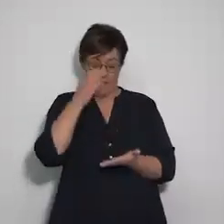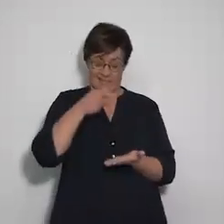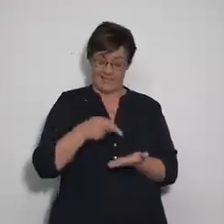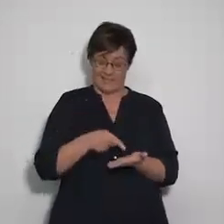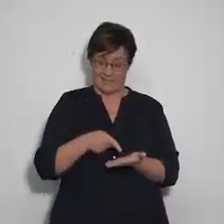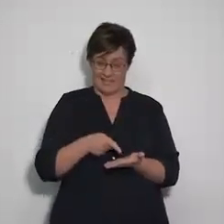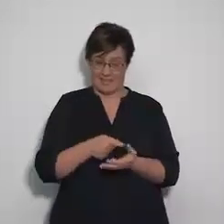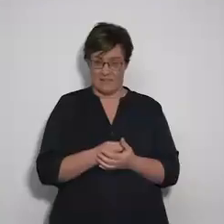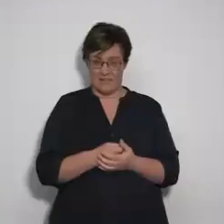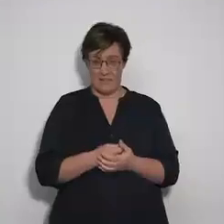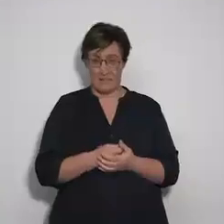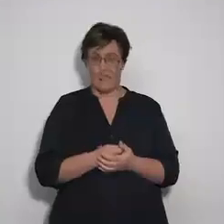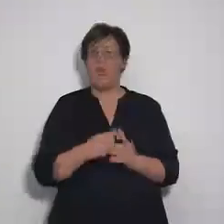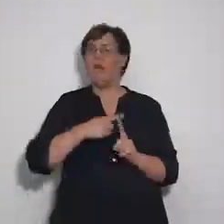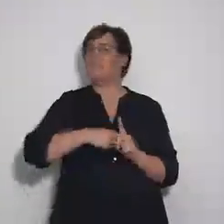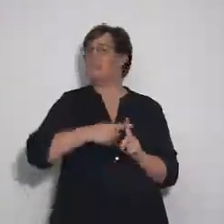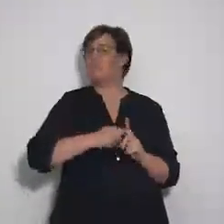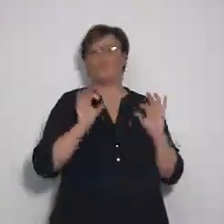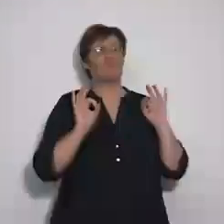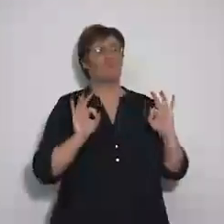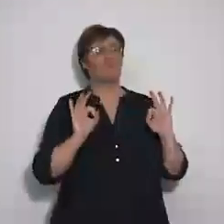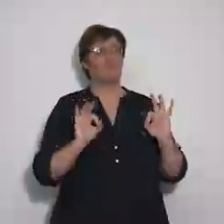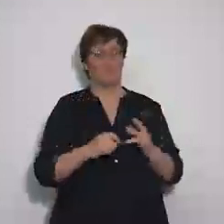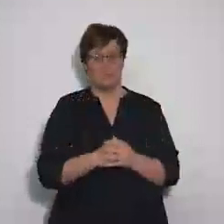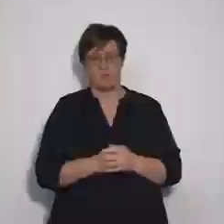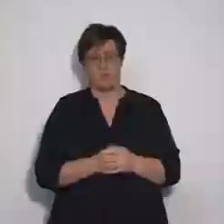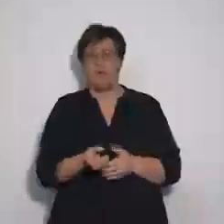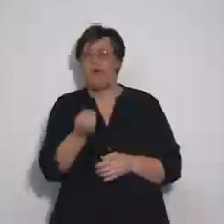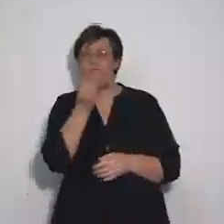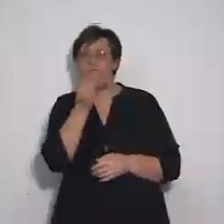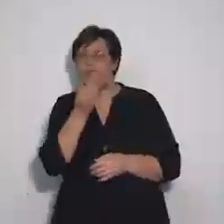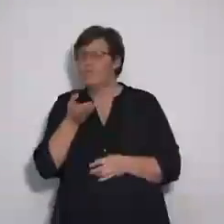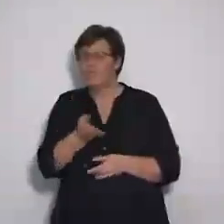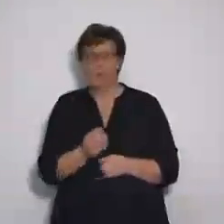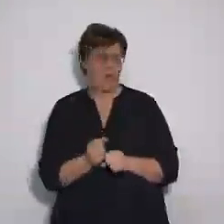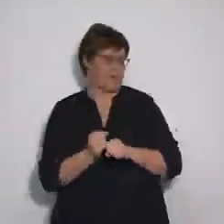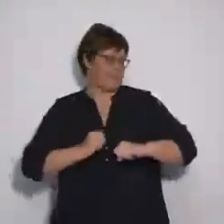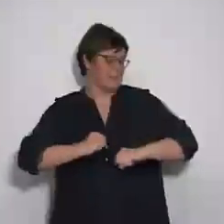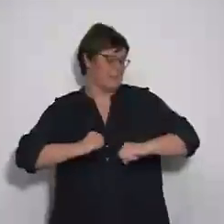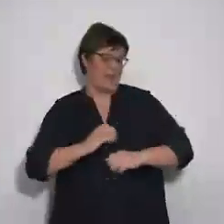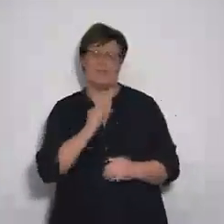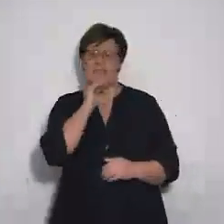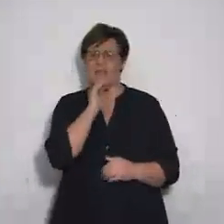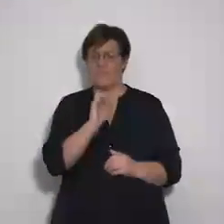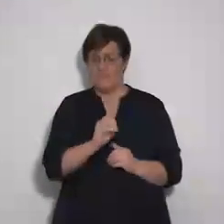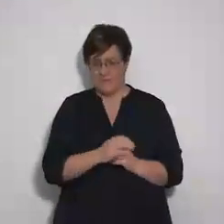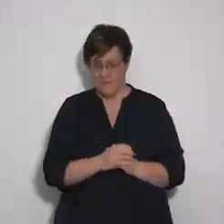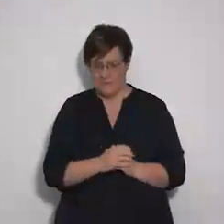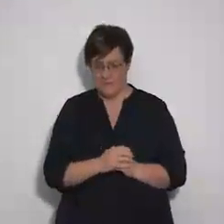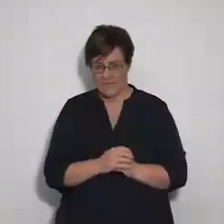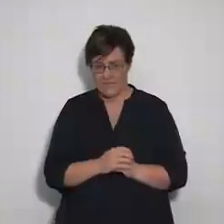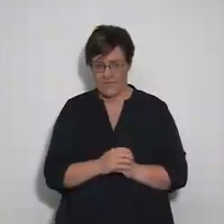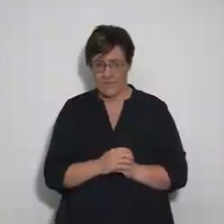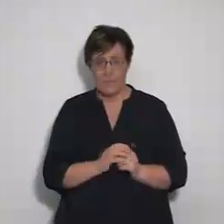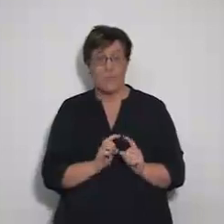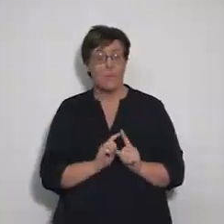little flask, we're keeping the temperature correct. We're making sure there's sufficient space for all these